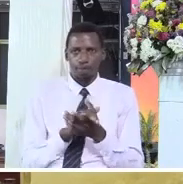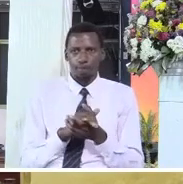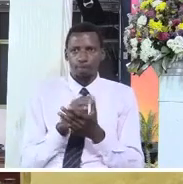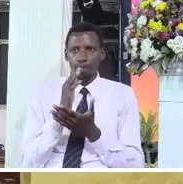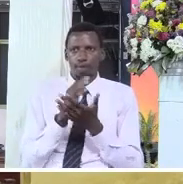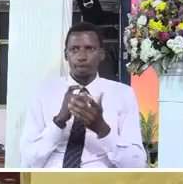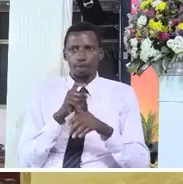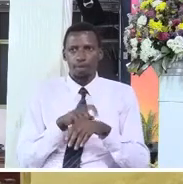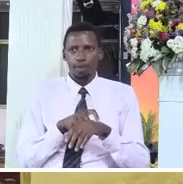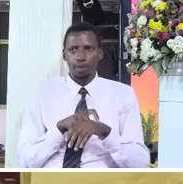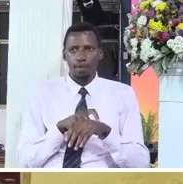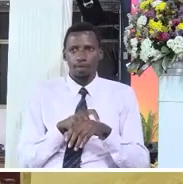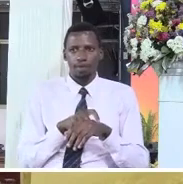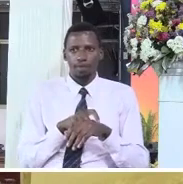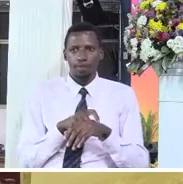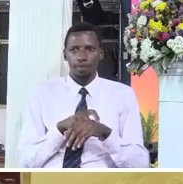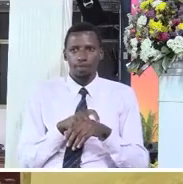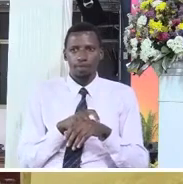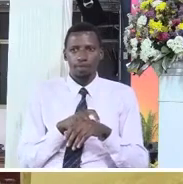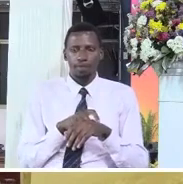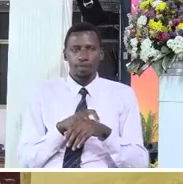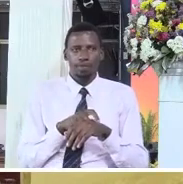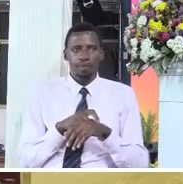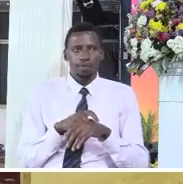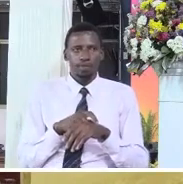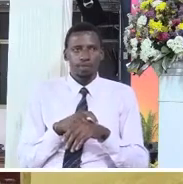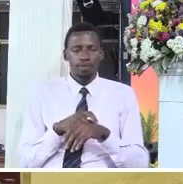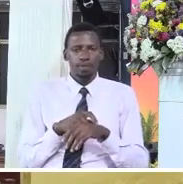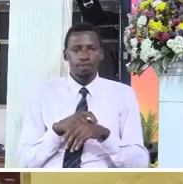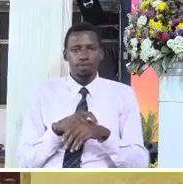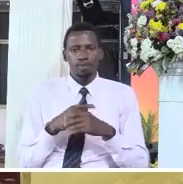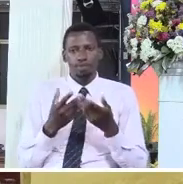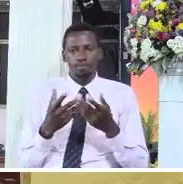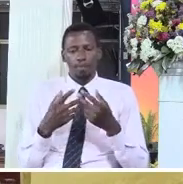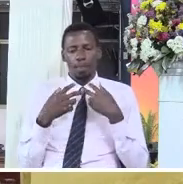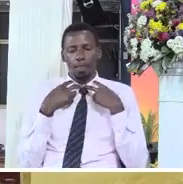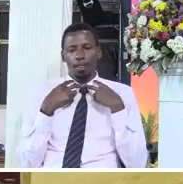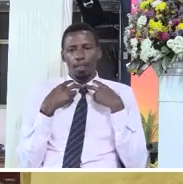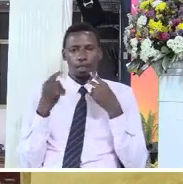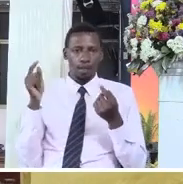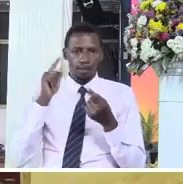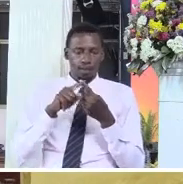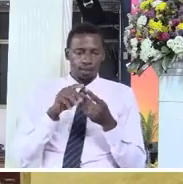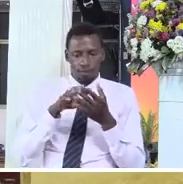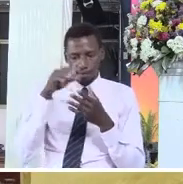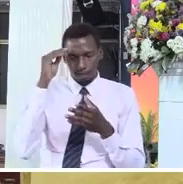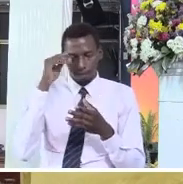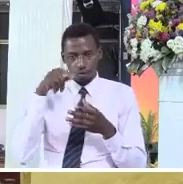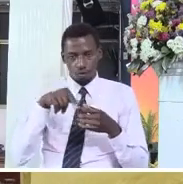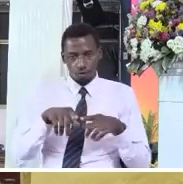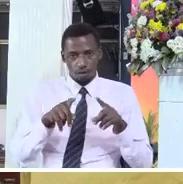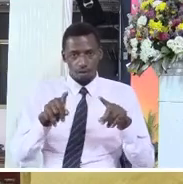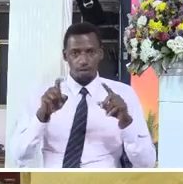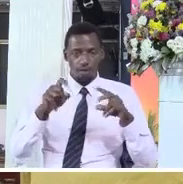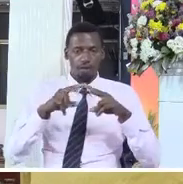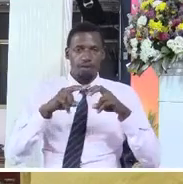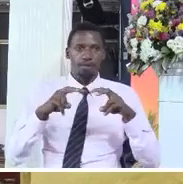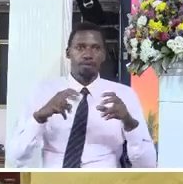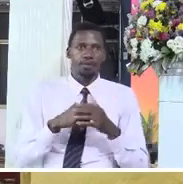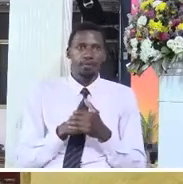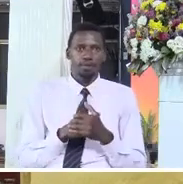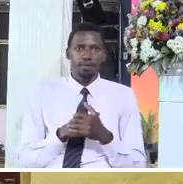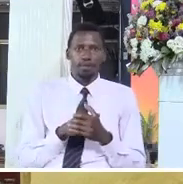Sometimes it is just rolling in the mud as you go until you learn. You have to do the research yourself. So